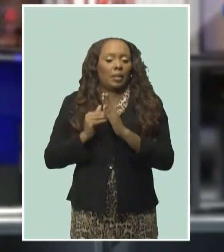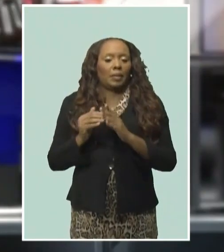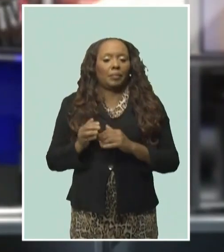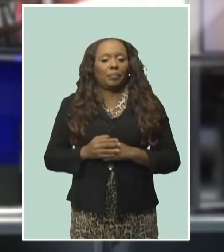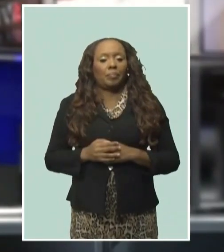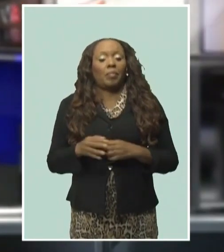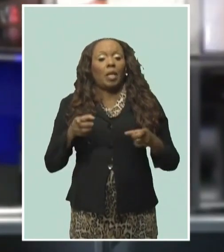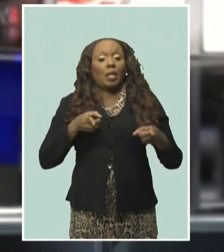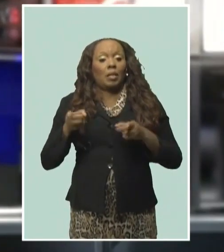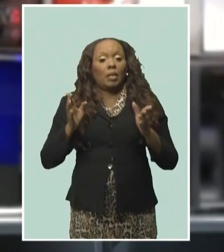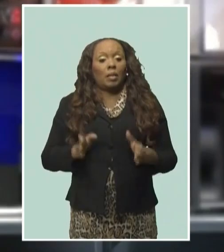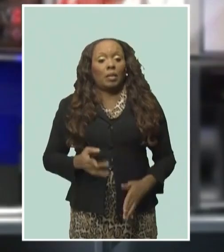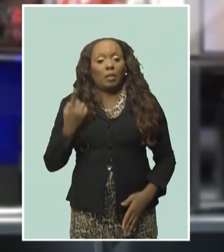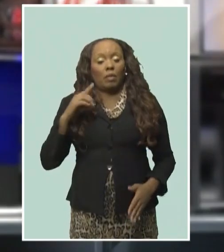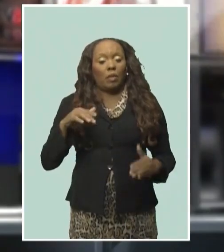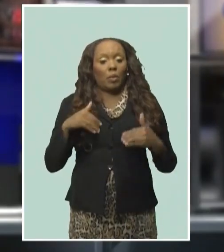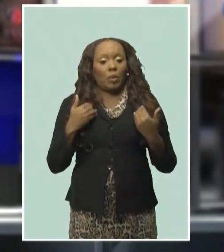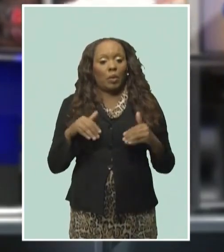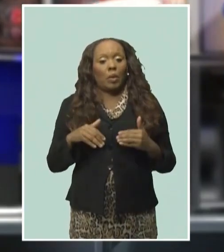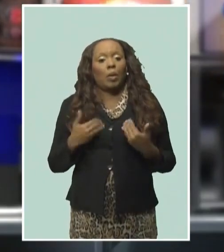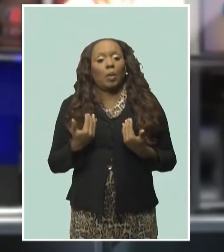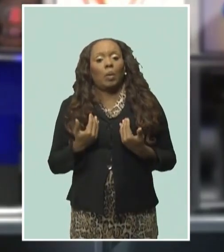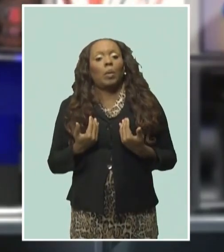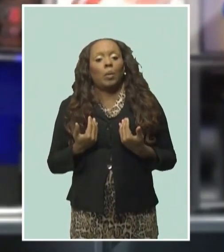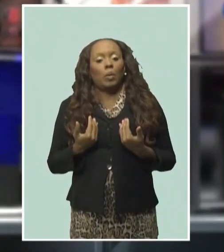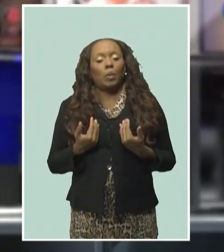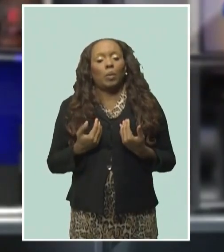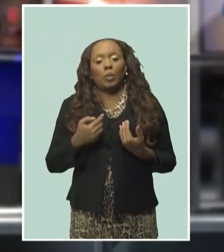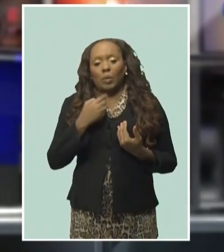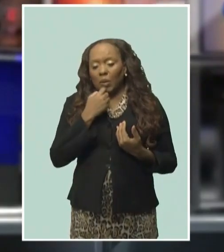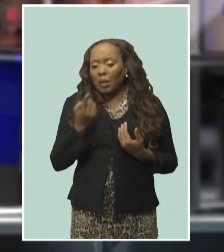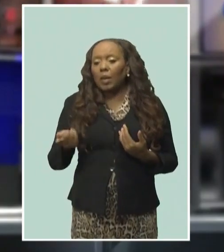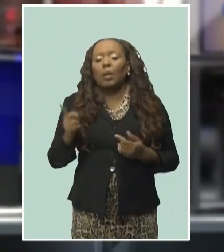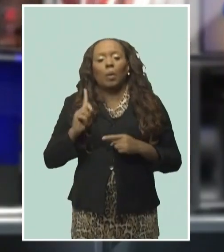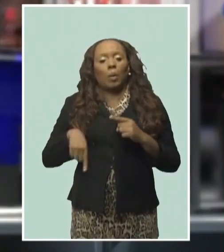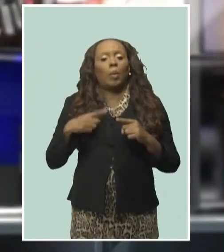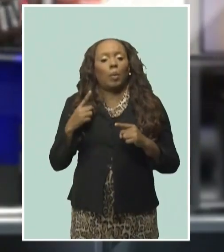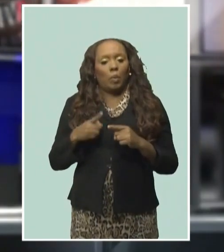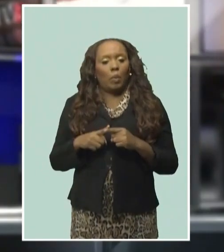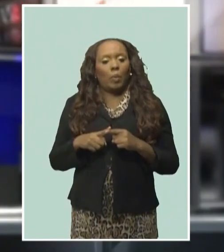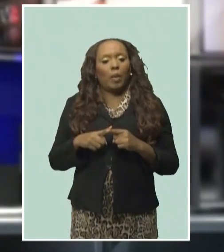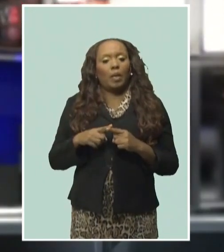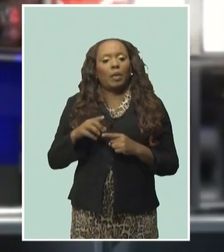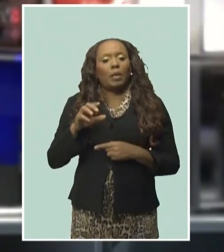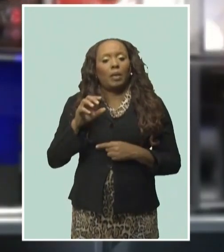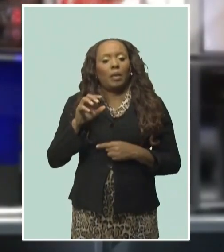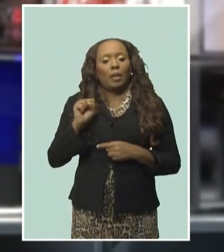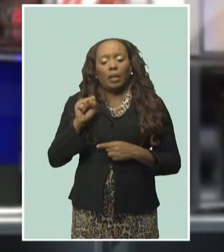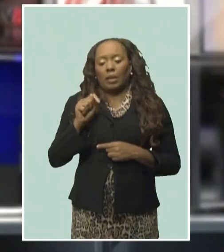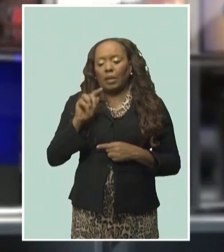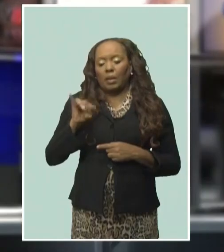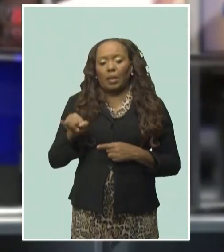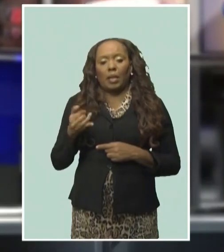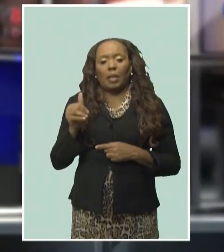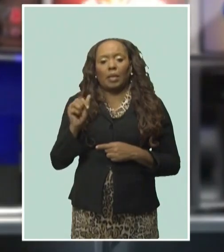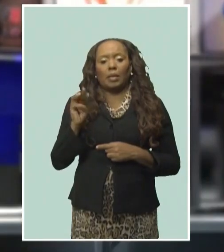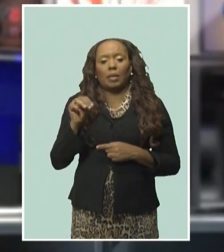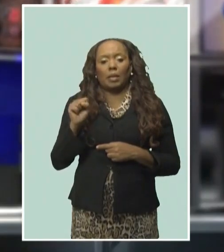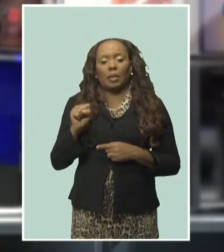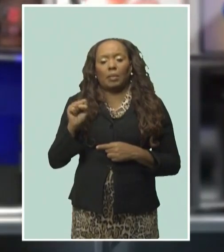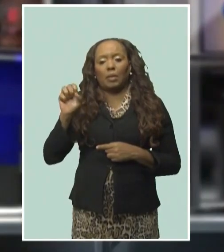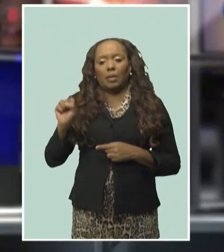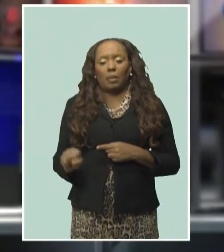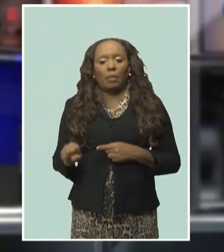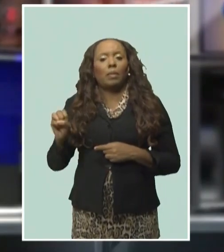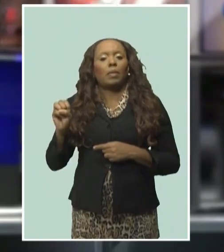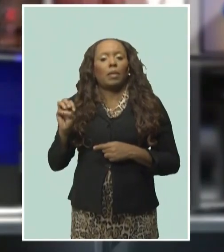Cleviston Hunt made the revelation in response to a question posed by St. James South MP Sandra Husbands. He says they're looking to add some